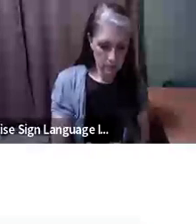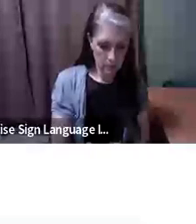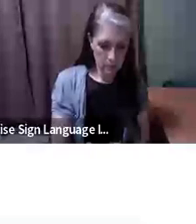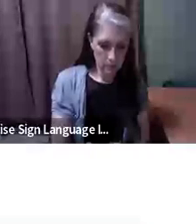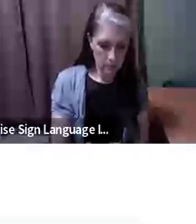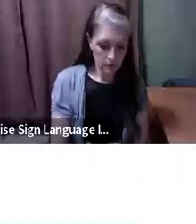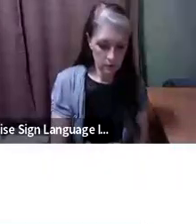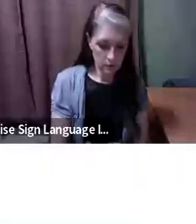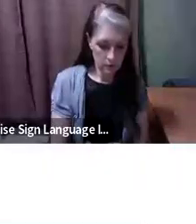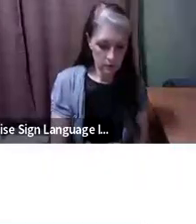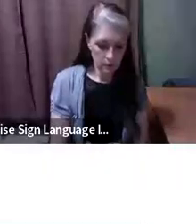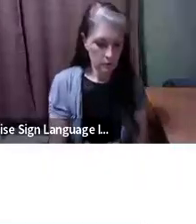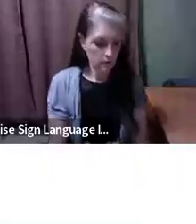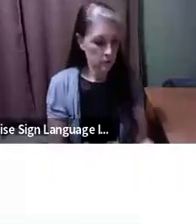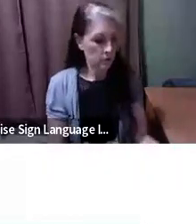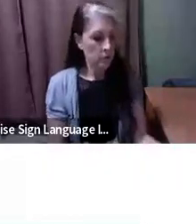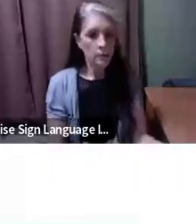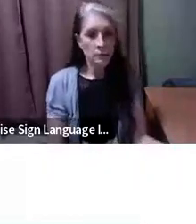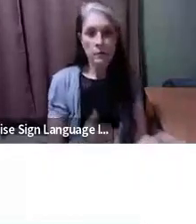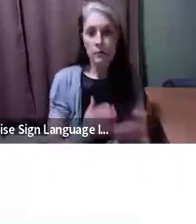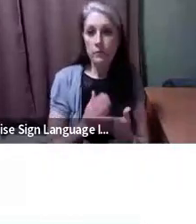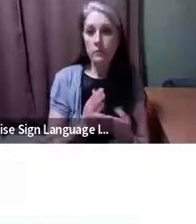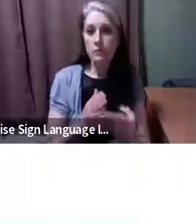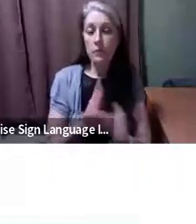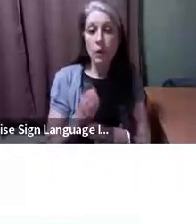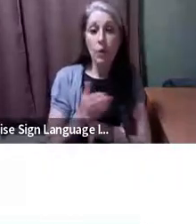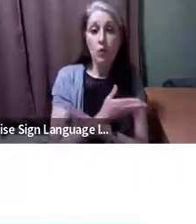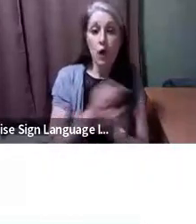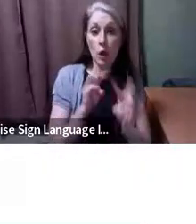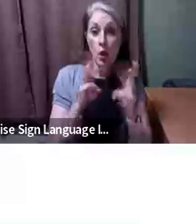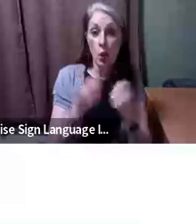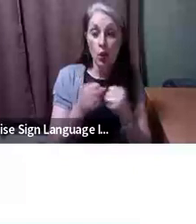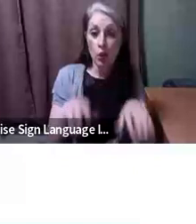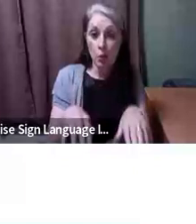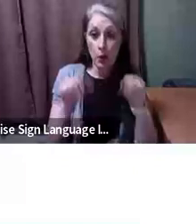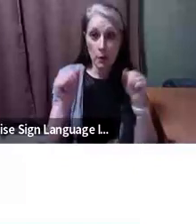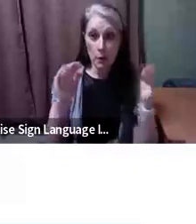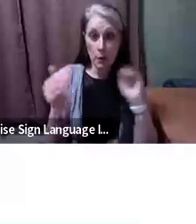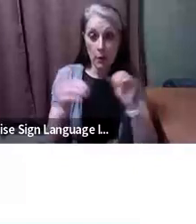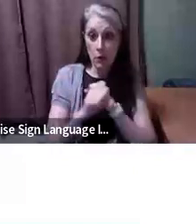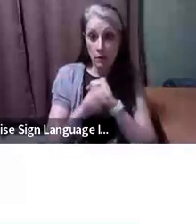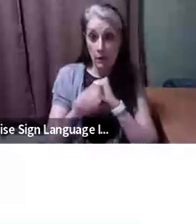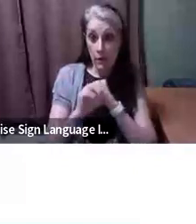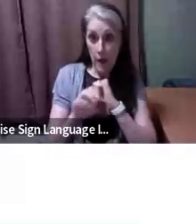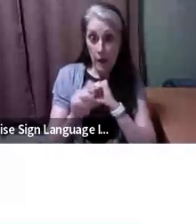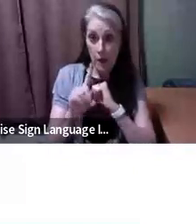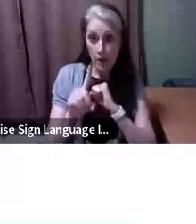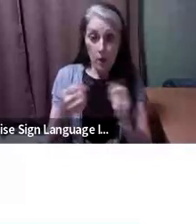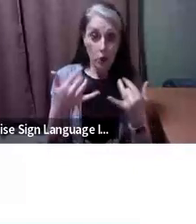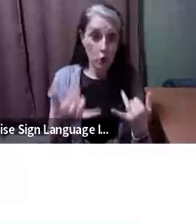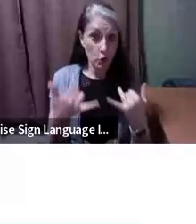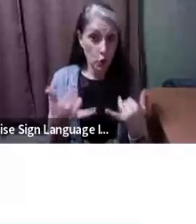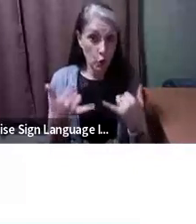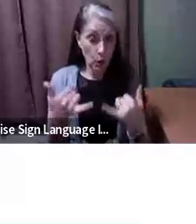All right, so a previous workshop that we hosted versus the flyer for the one that you're